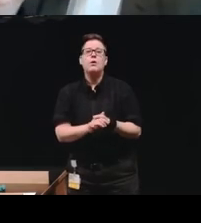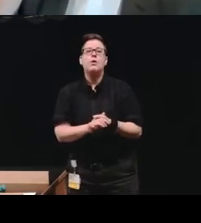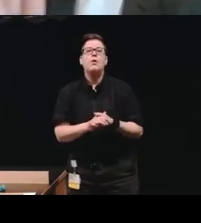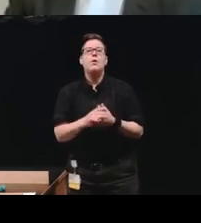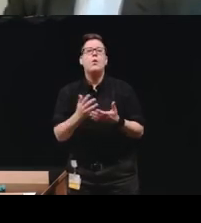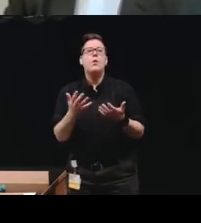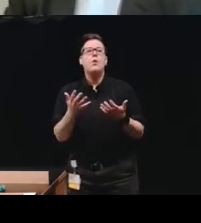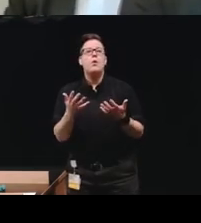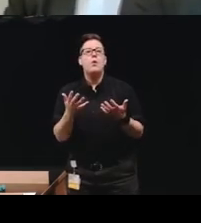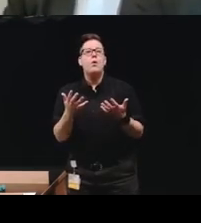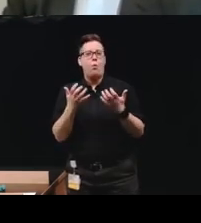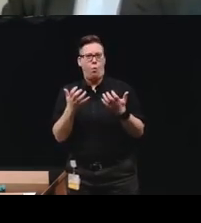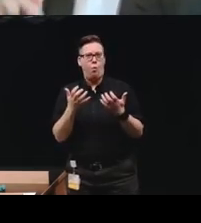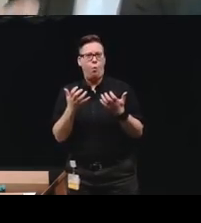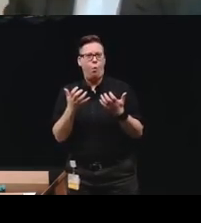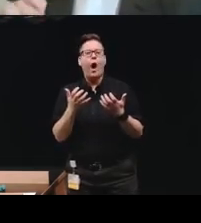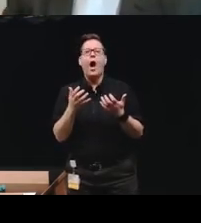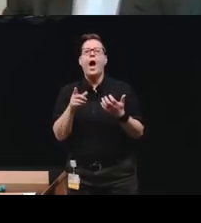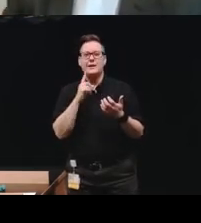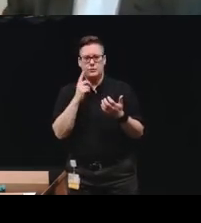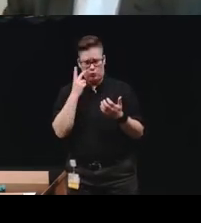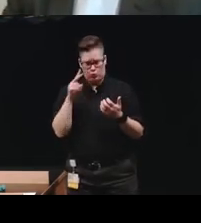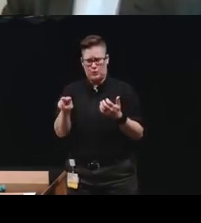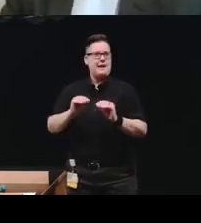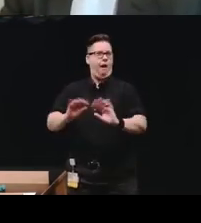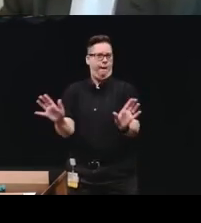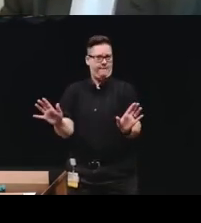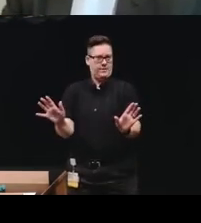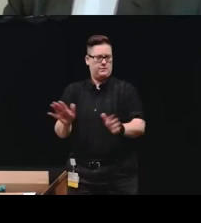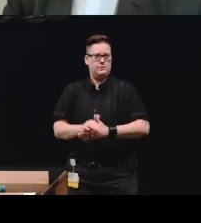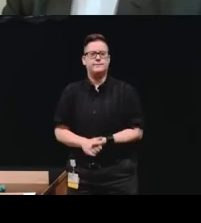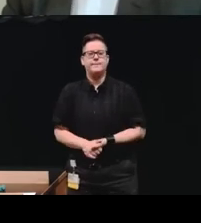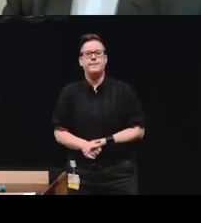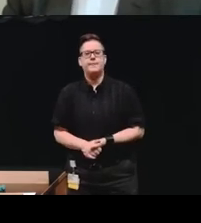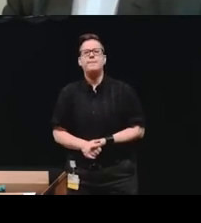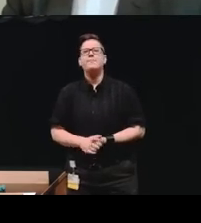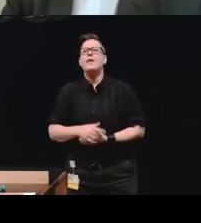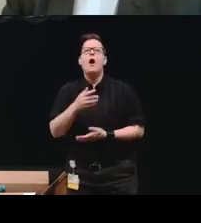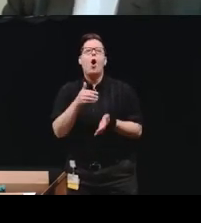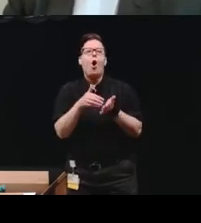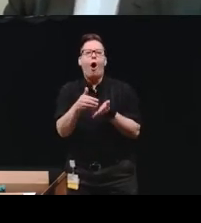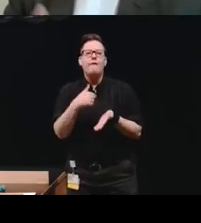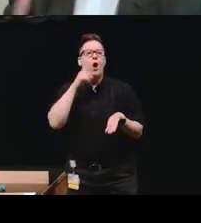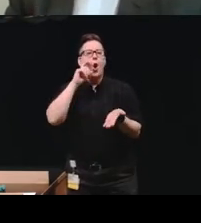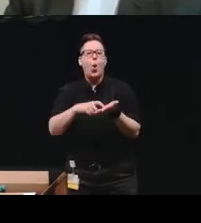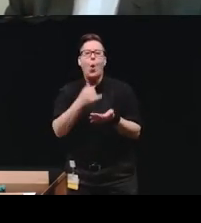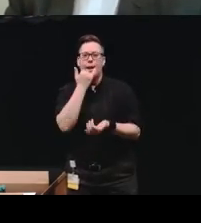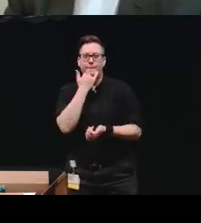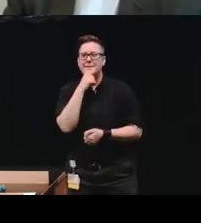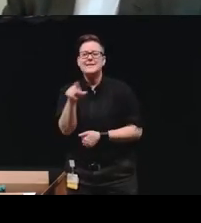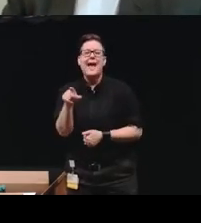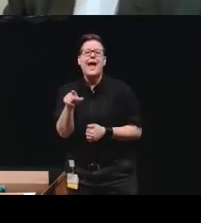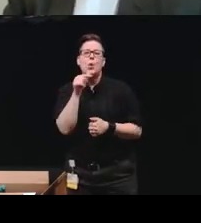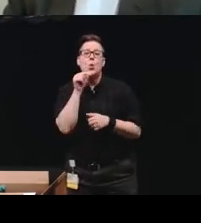to be robust, to be readily evident. One of the mistakes that I find that trainees